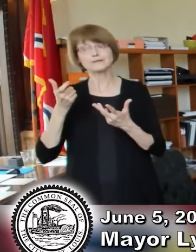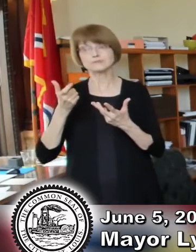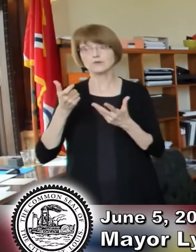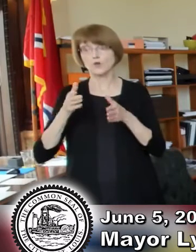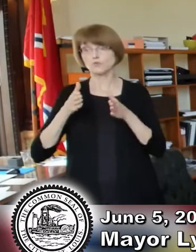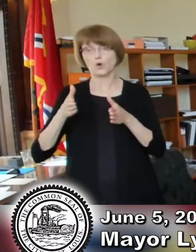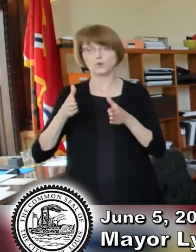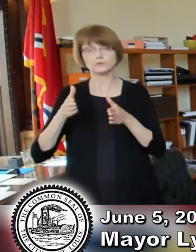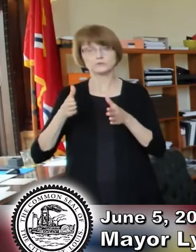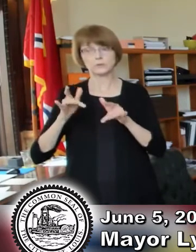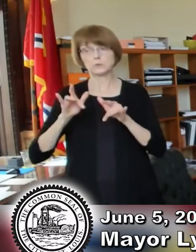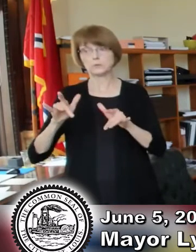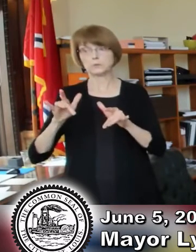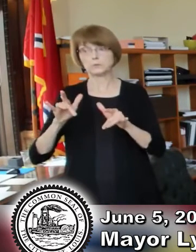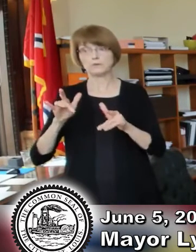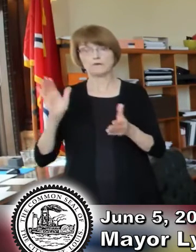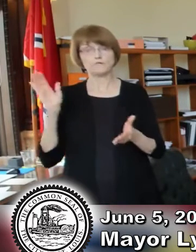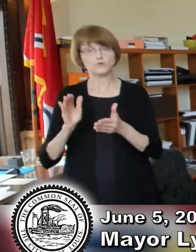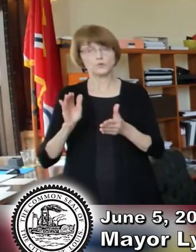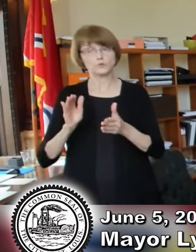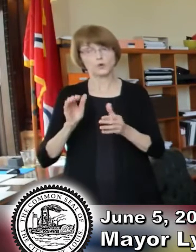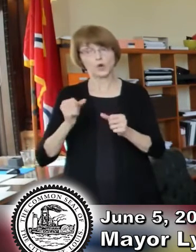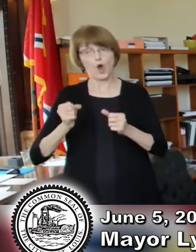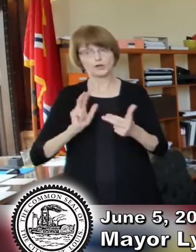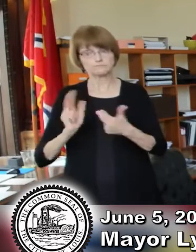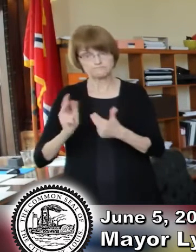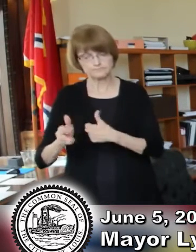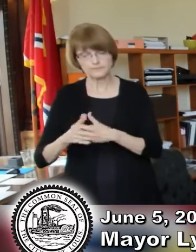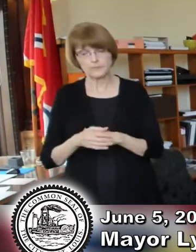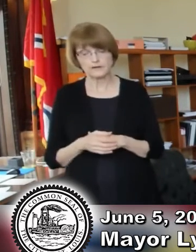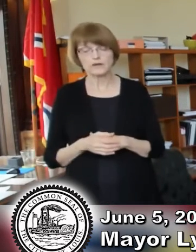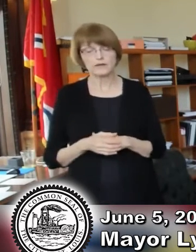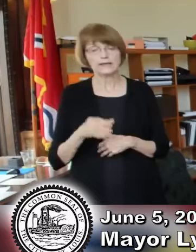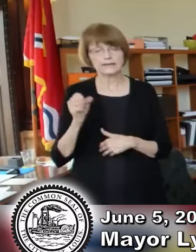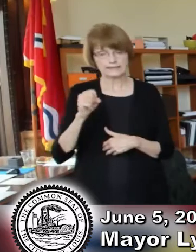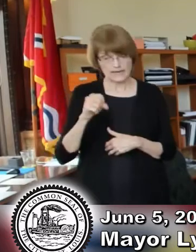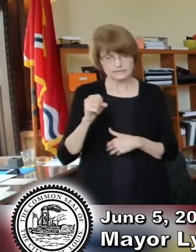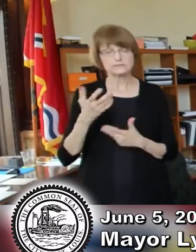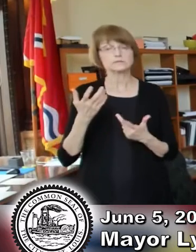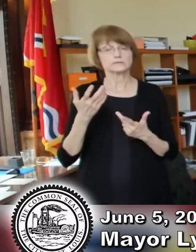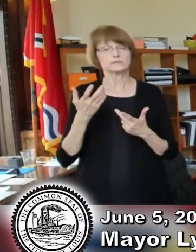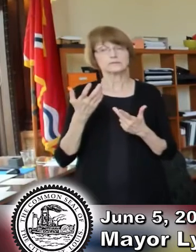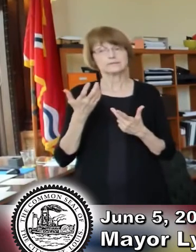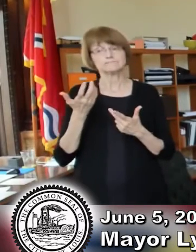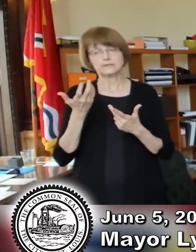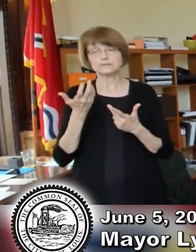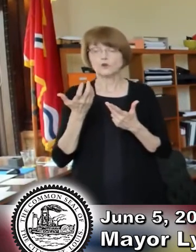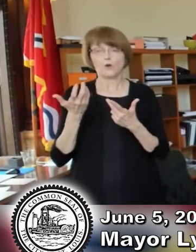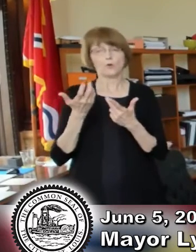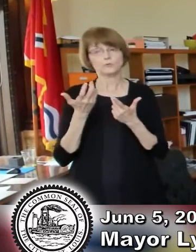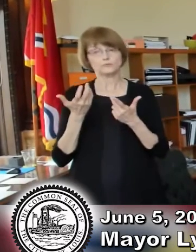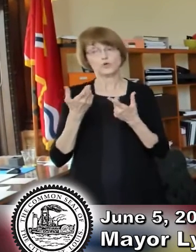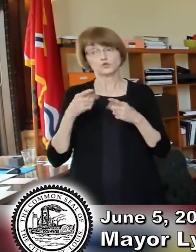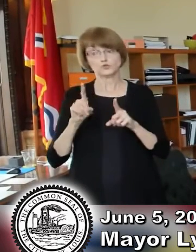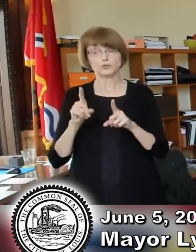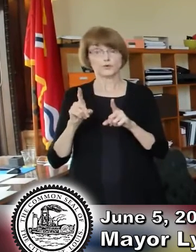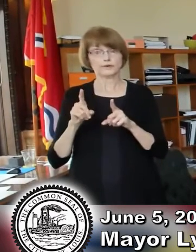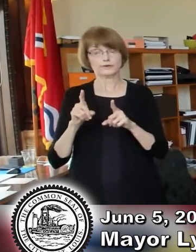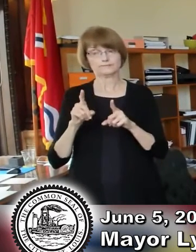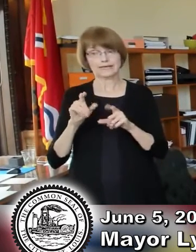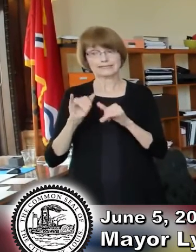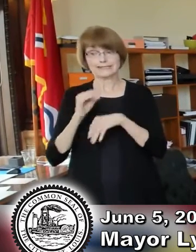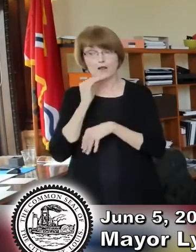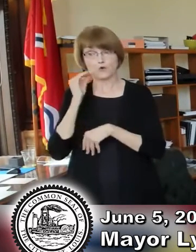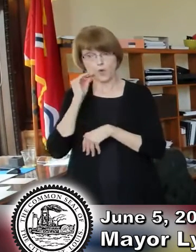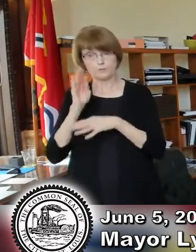to do was we did a fair amount of street paving while